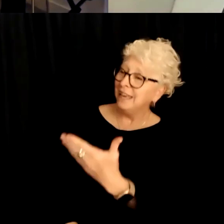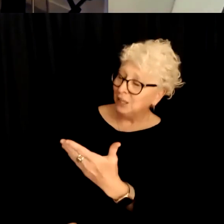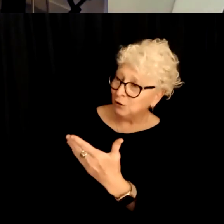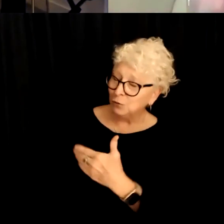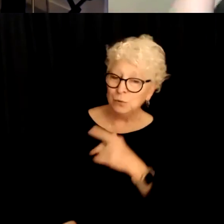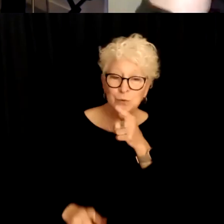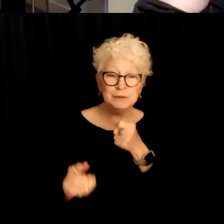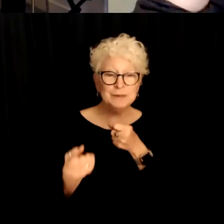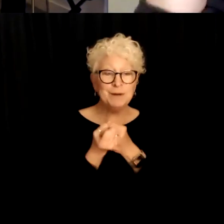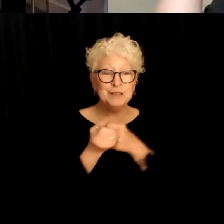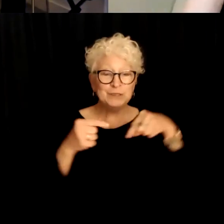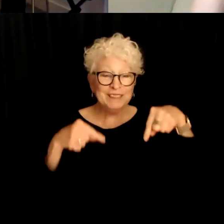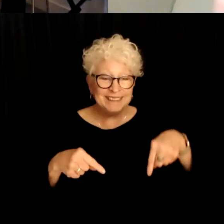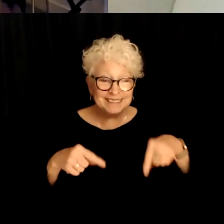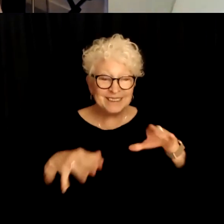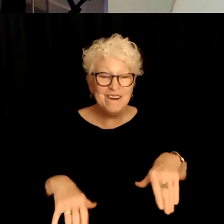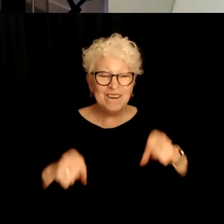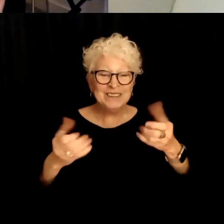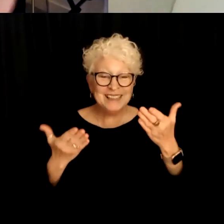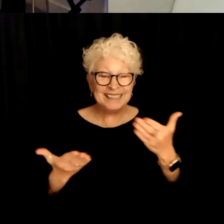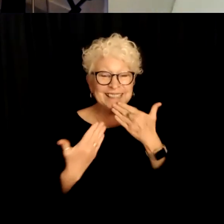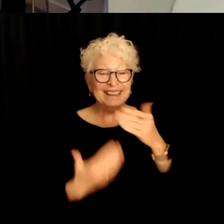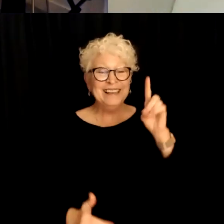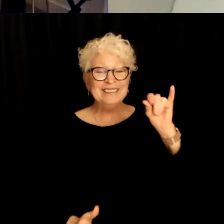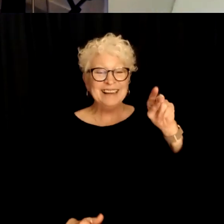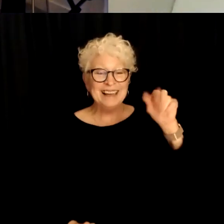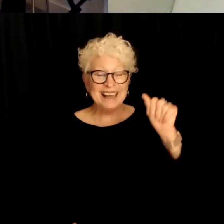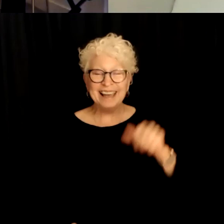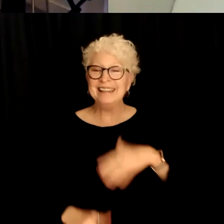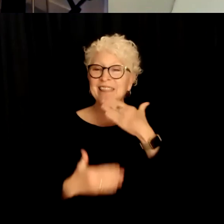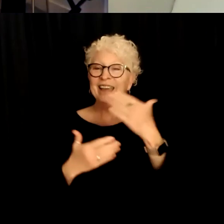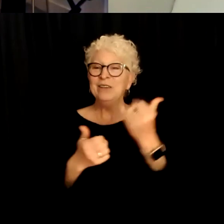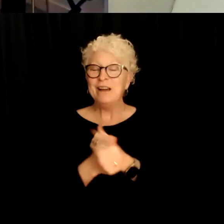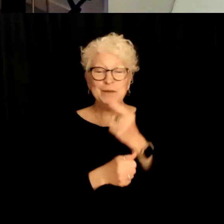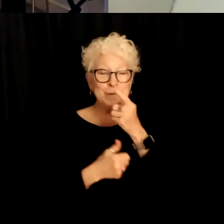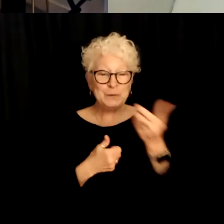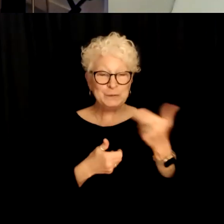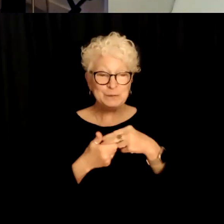to Diana and Jessica. Yes, thank you everyone for this event and for everyone who joined us.